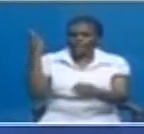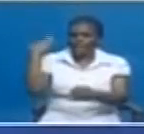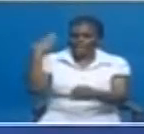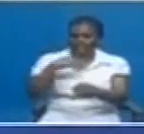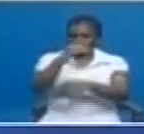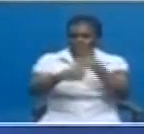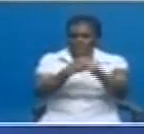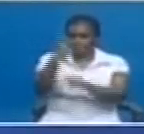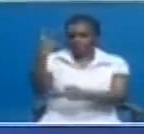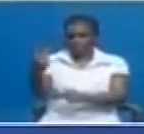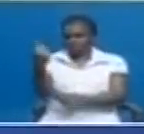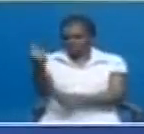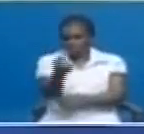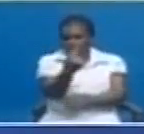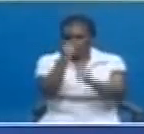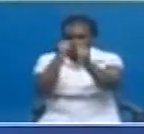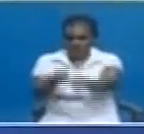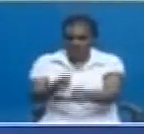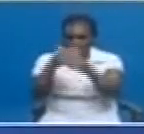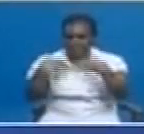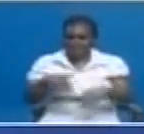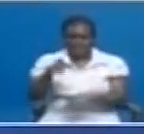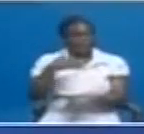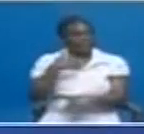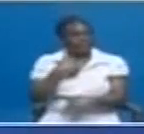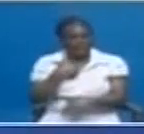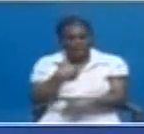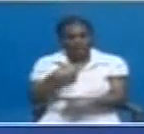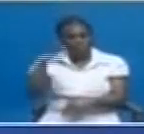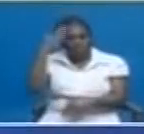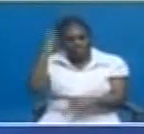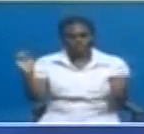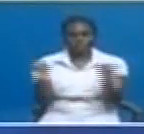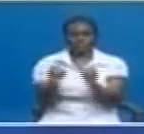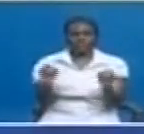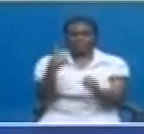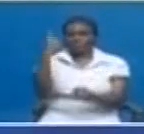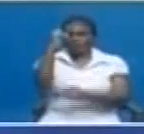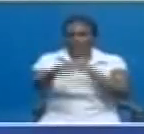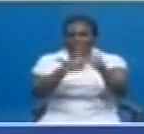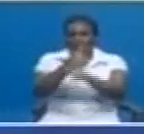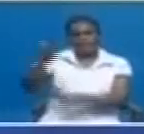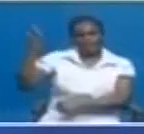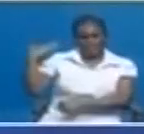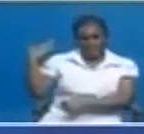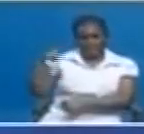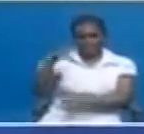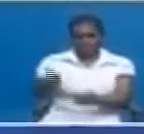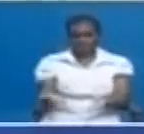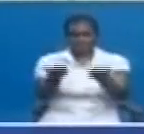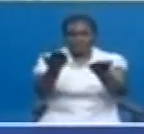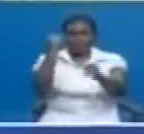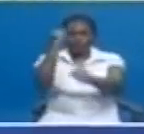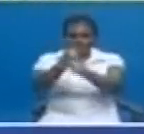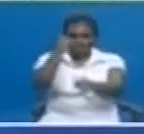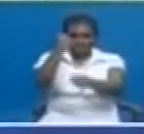2 years, although many smallholder farmers have little or no knowledge about it. A year ago, he upscaled his operation